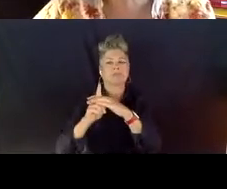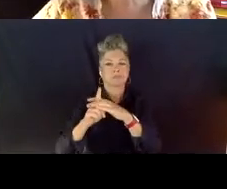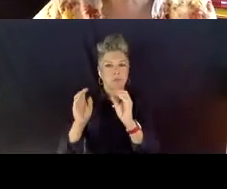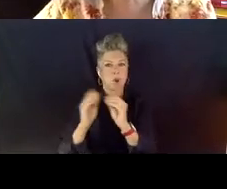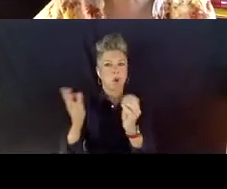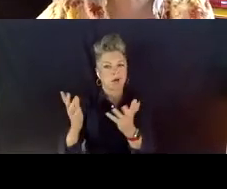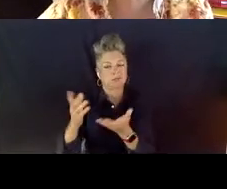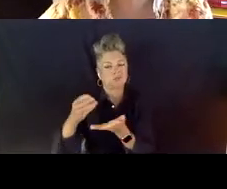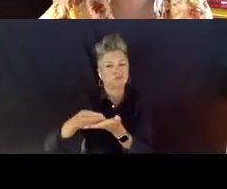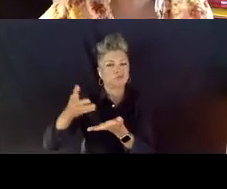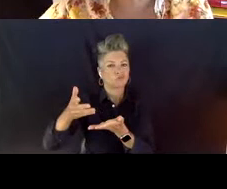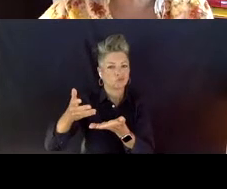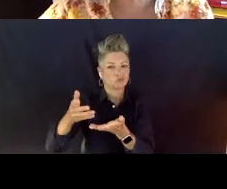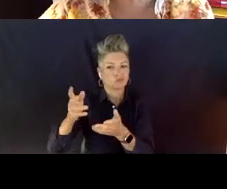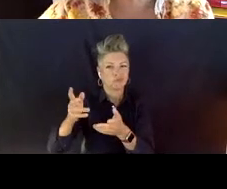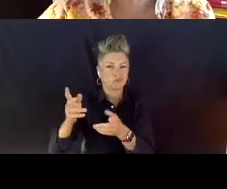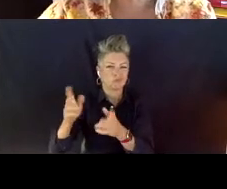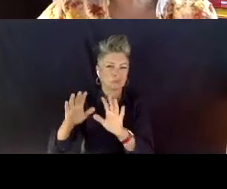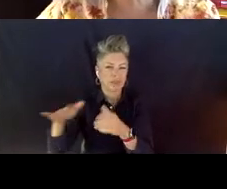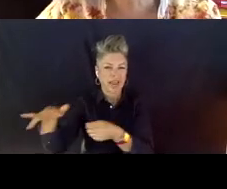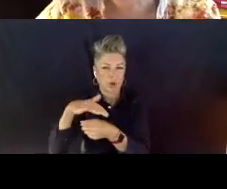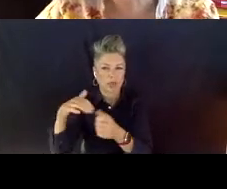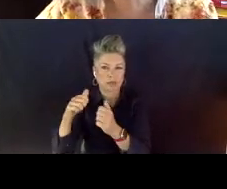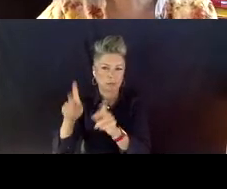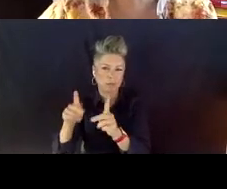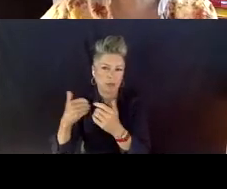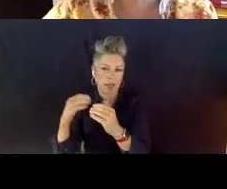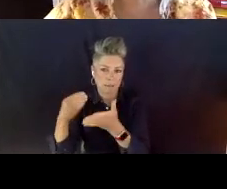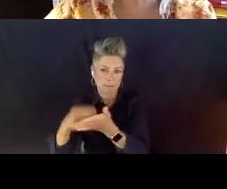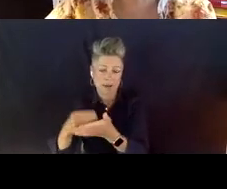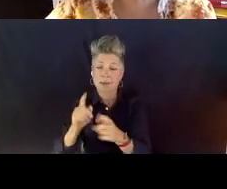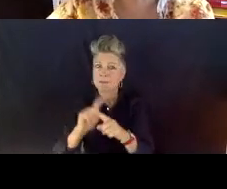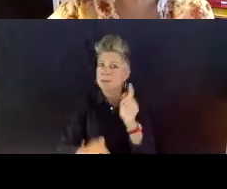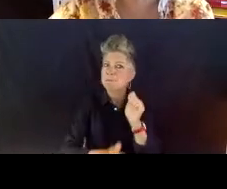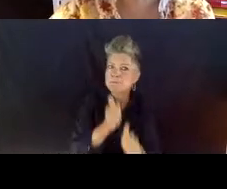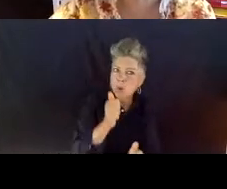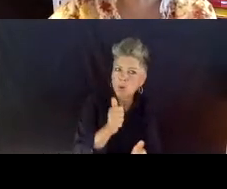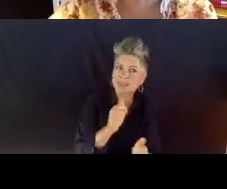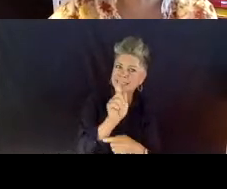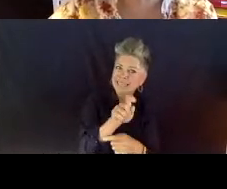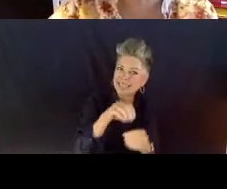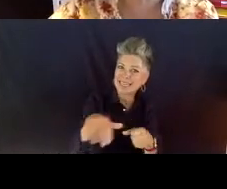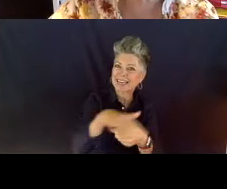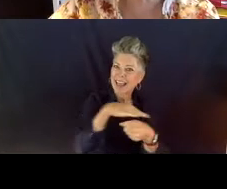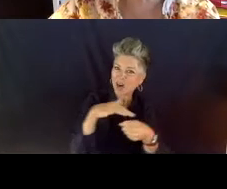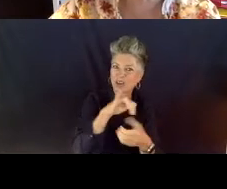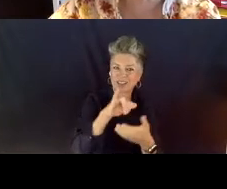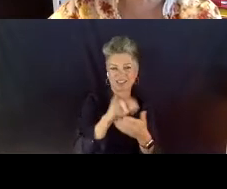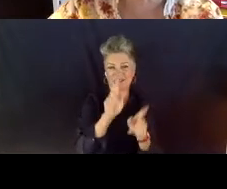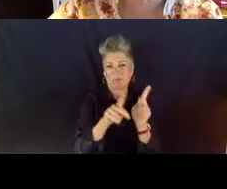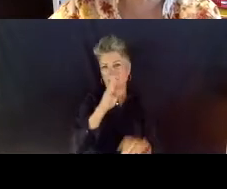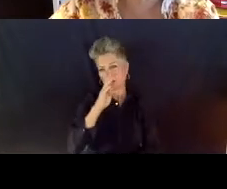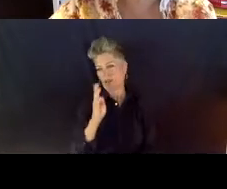they're mostly needed are in the areas that have been disinvested in terms of their streets